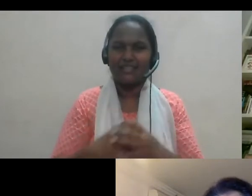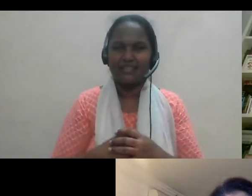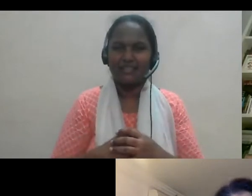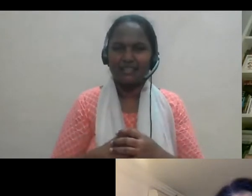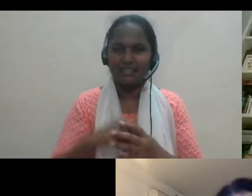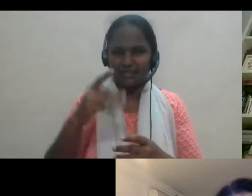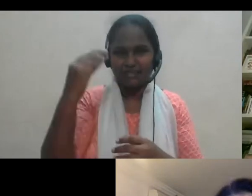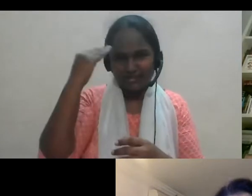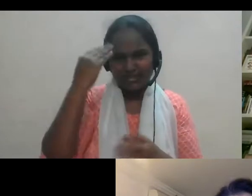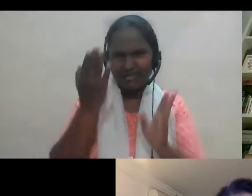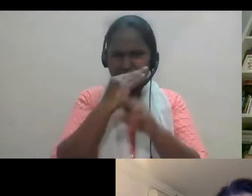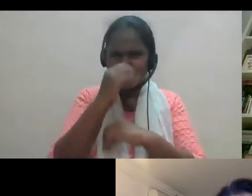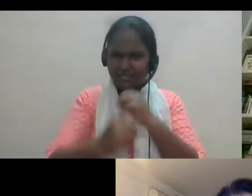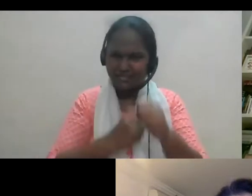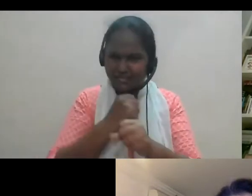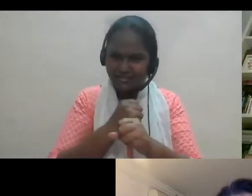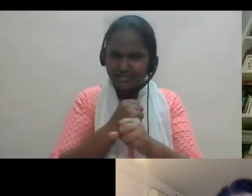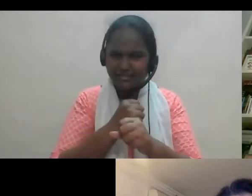You know, last year